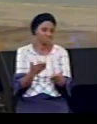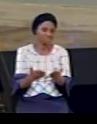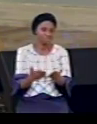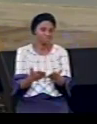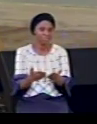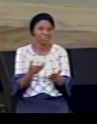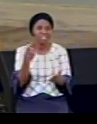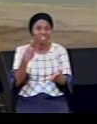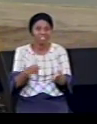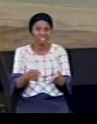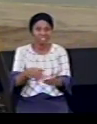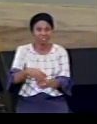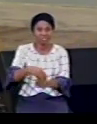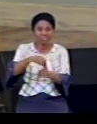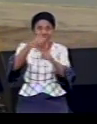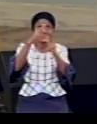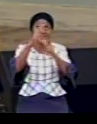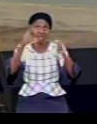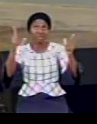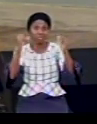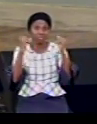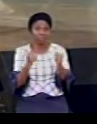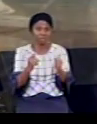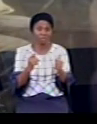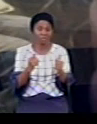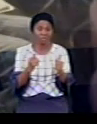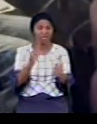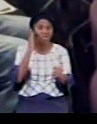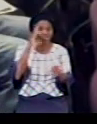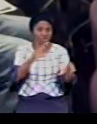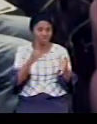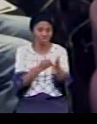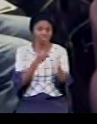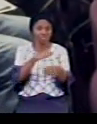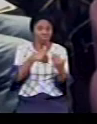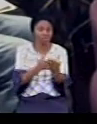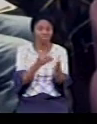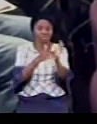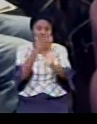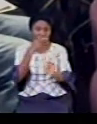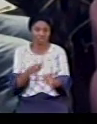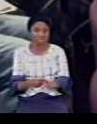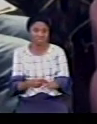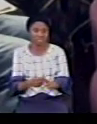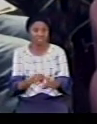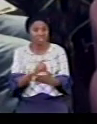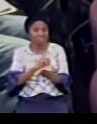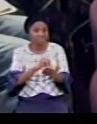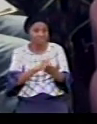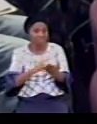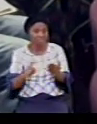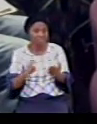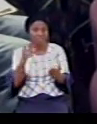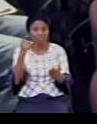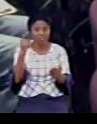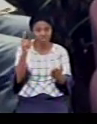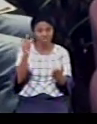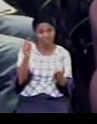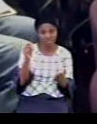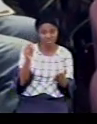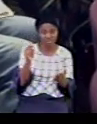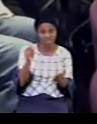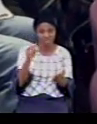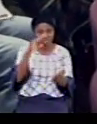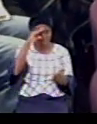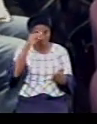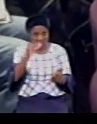the supernatural will soon take over. Verse 20, he staggered not at the promise